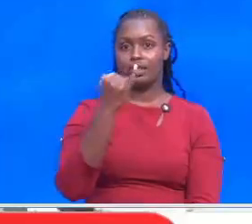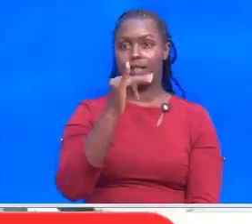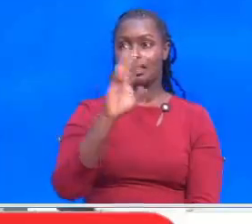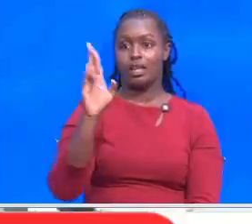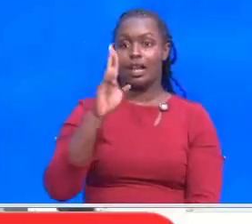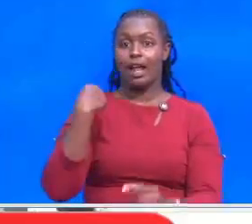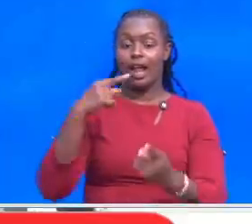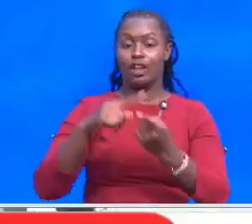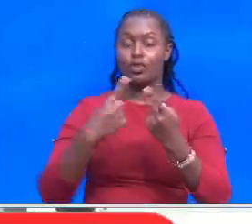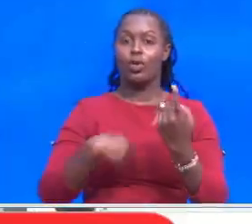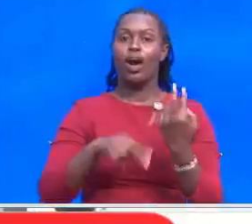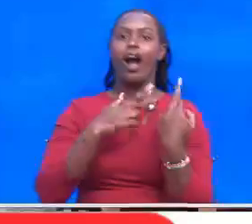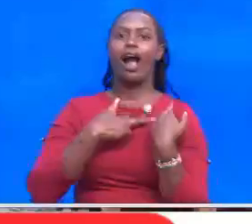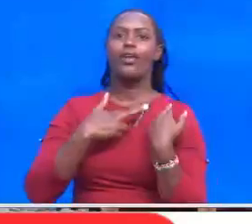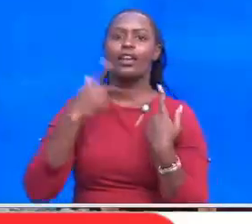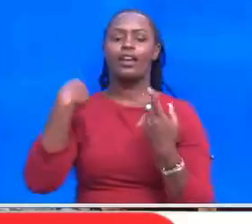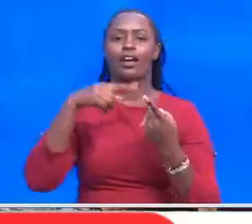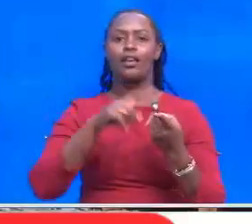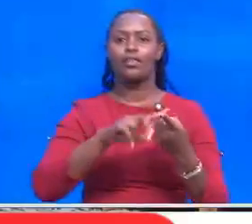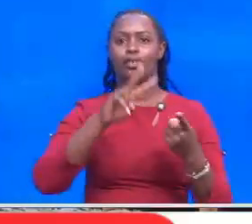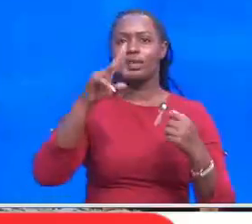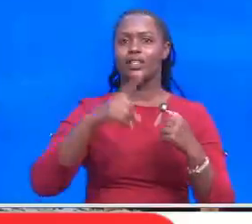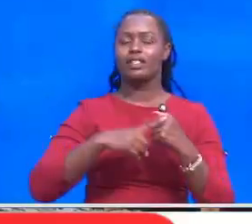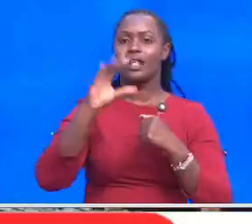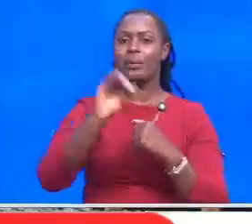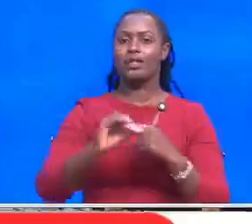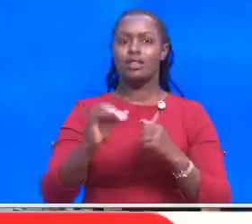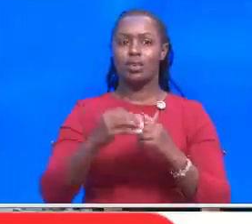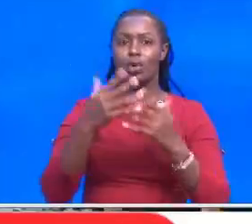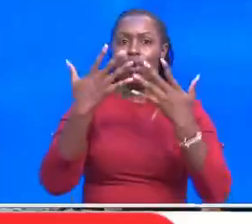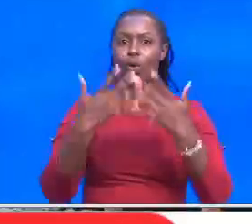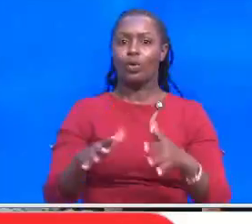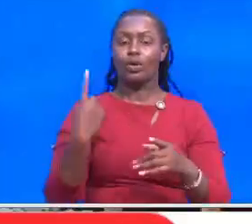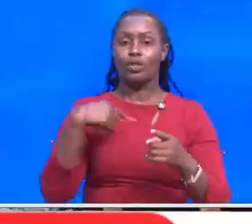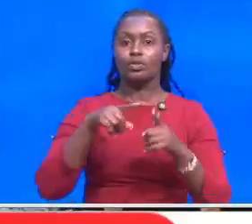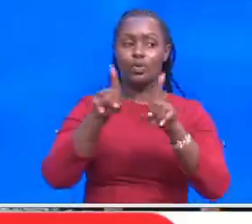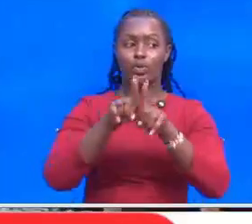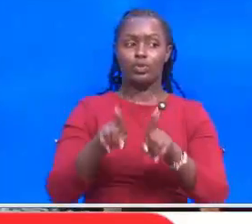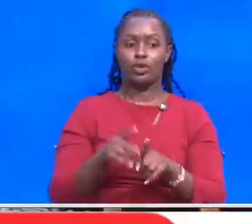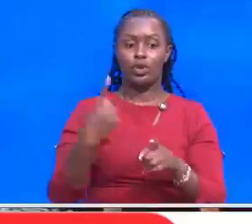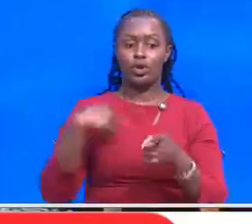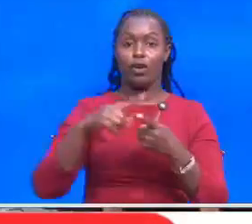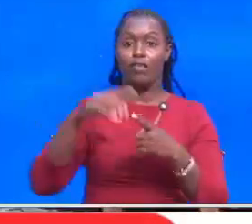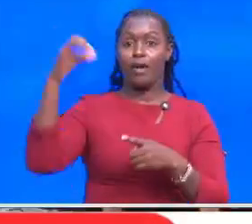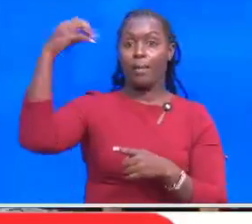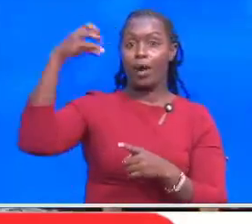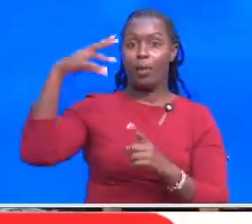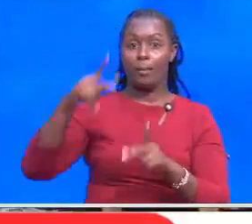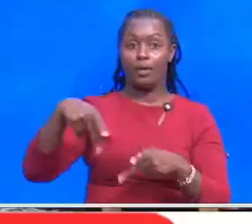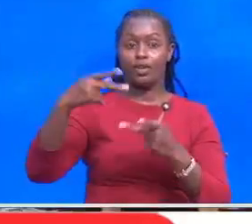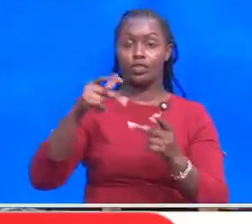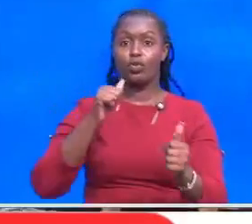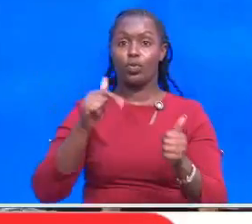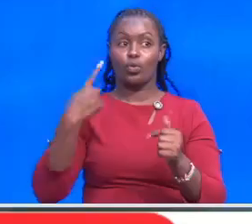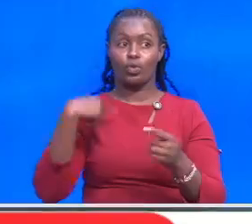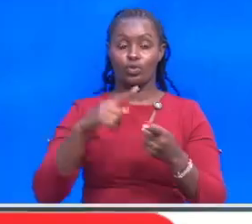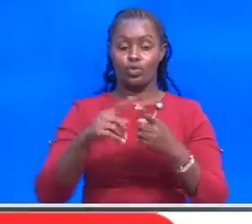for 20% margin going to lost power in the initial stages of power production, which